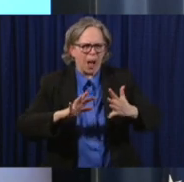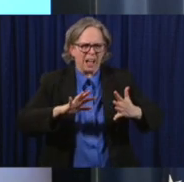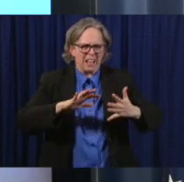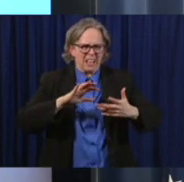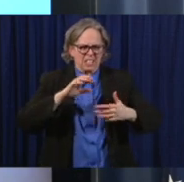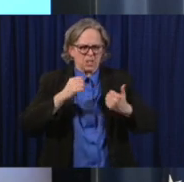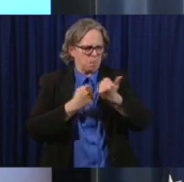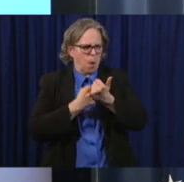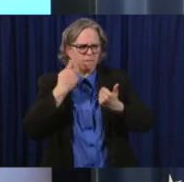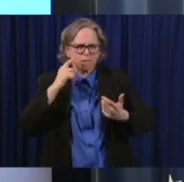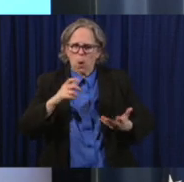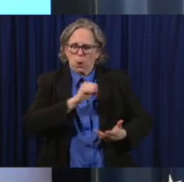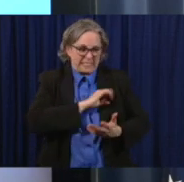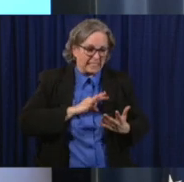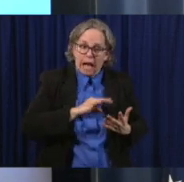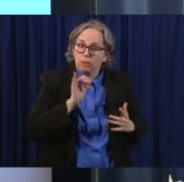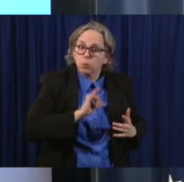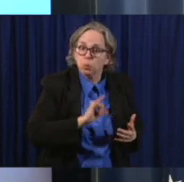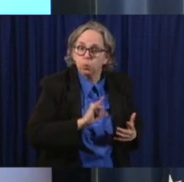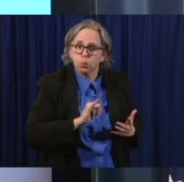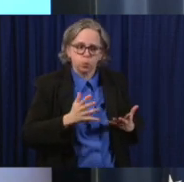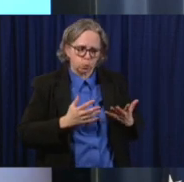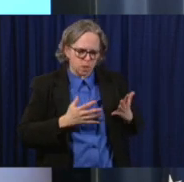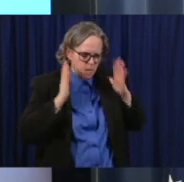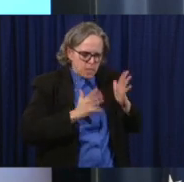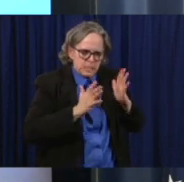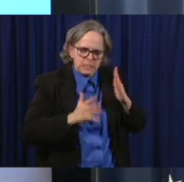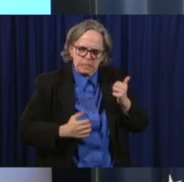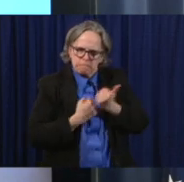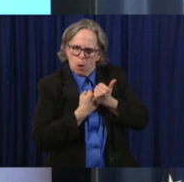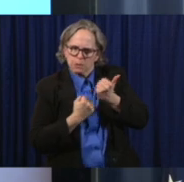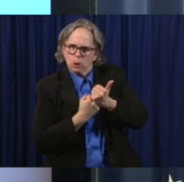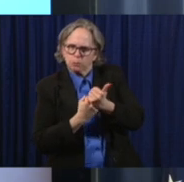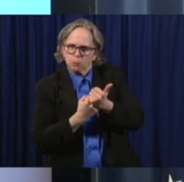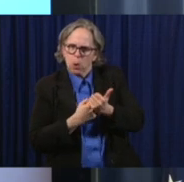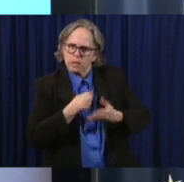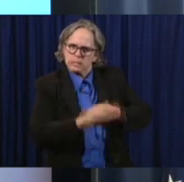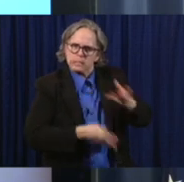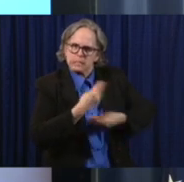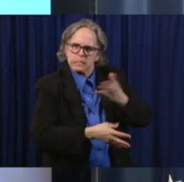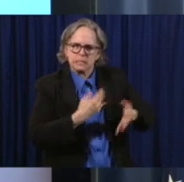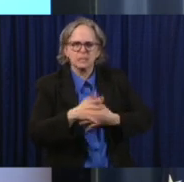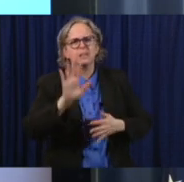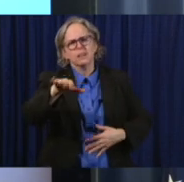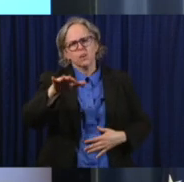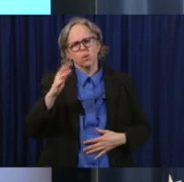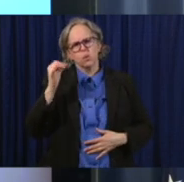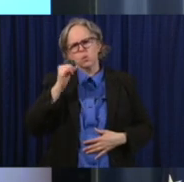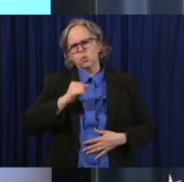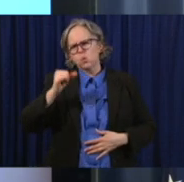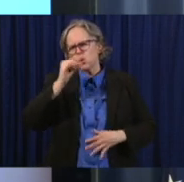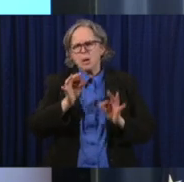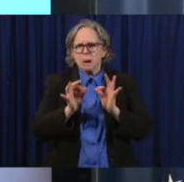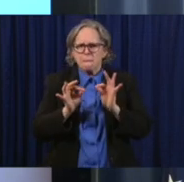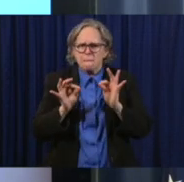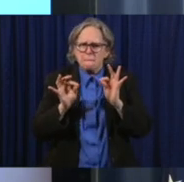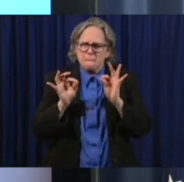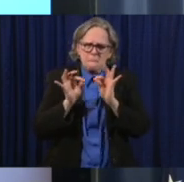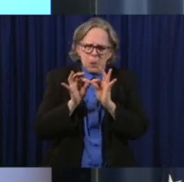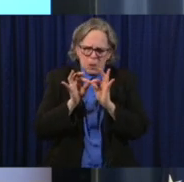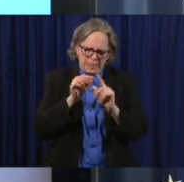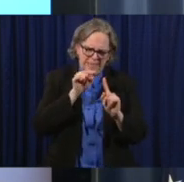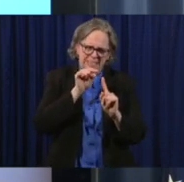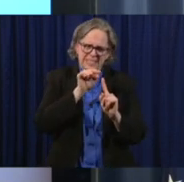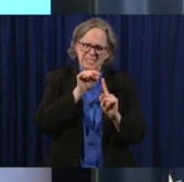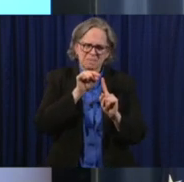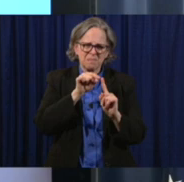these environments. So the most important component of this, and the governor mentioned it, what Ohio has done